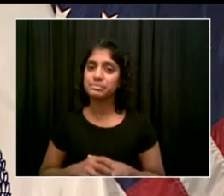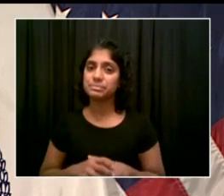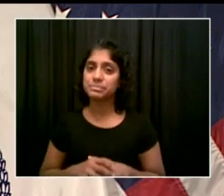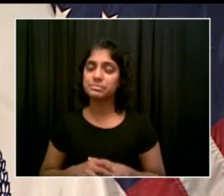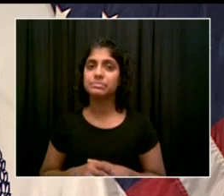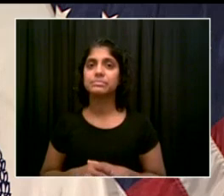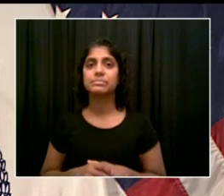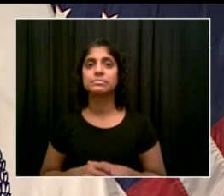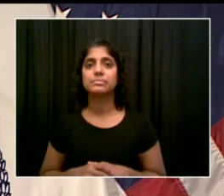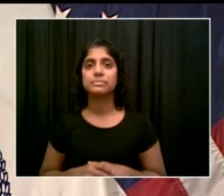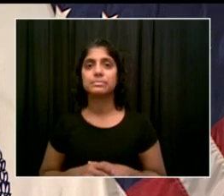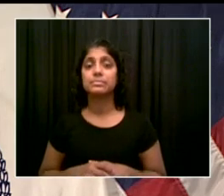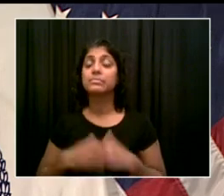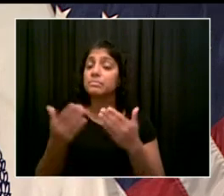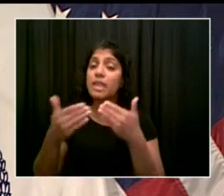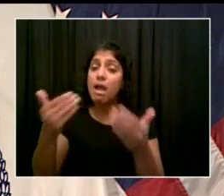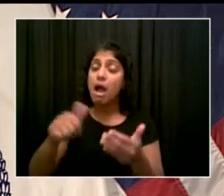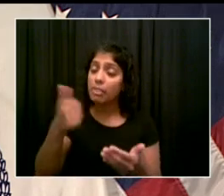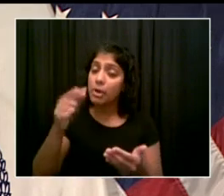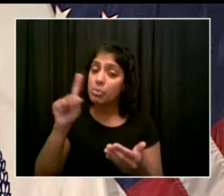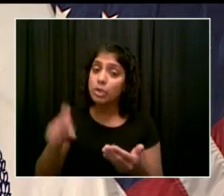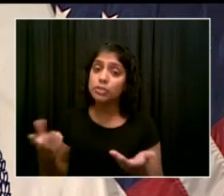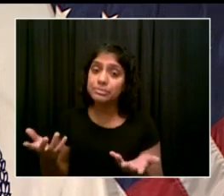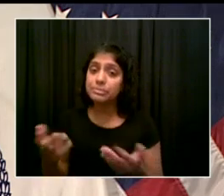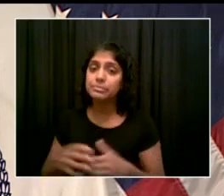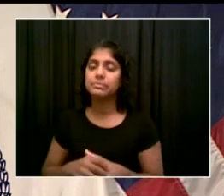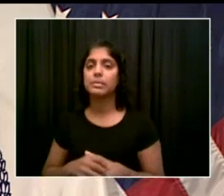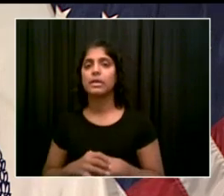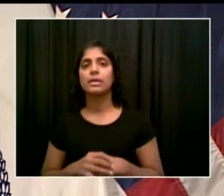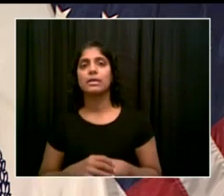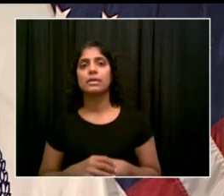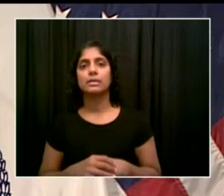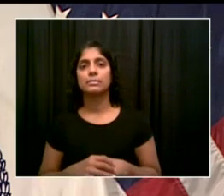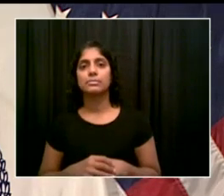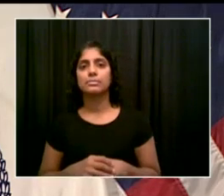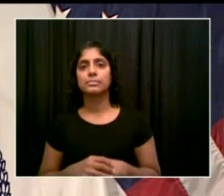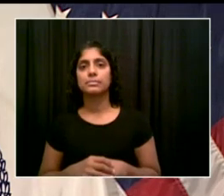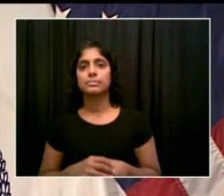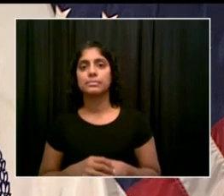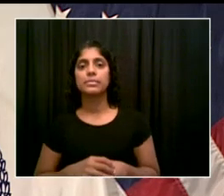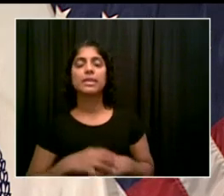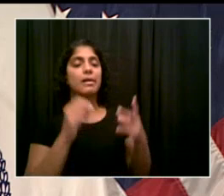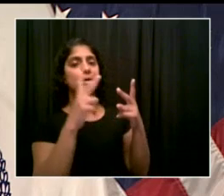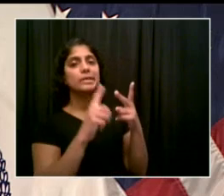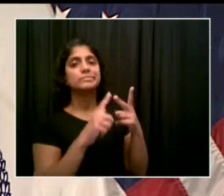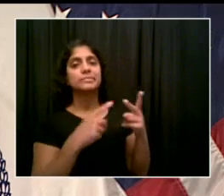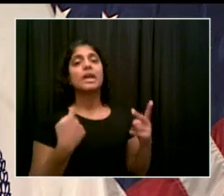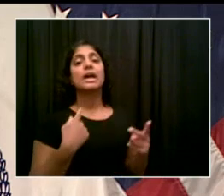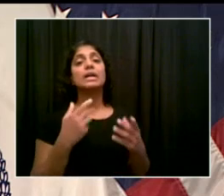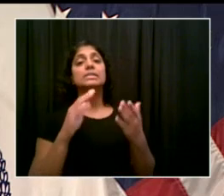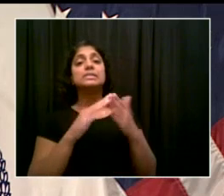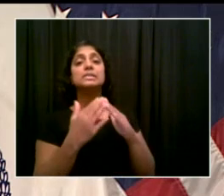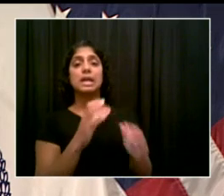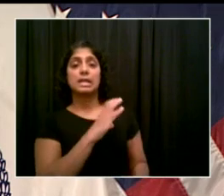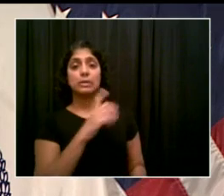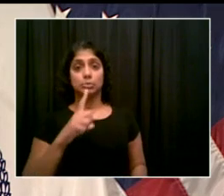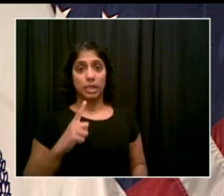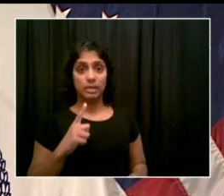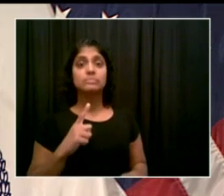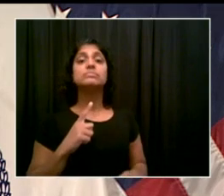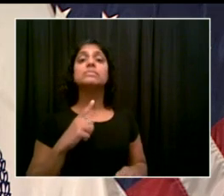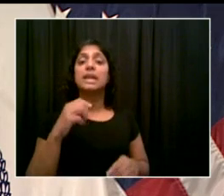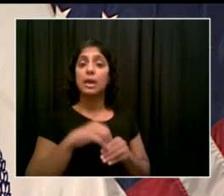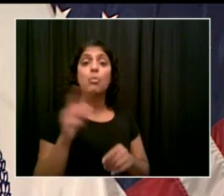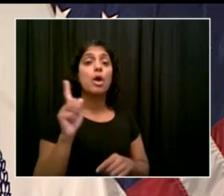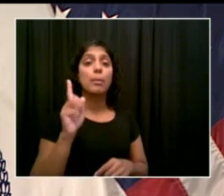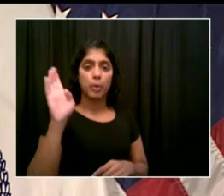incoming members of the city council are today holding a rally in Brooklyn where they're urging you to use emergency rulemaking to